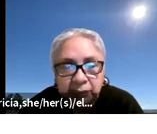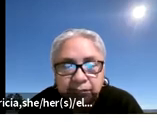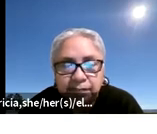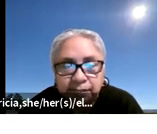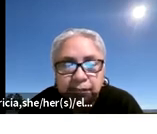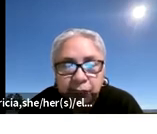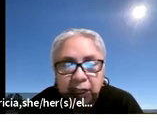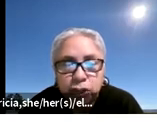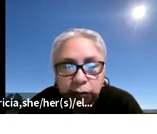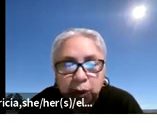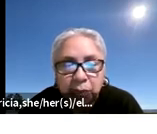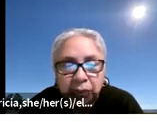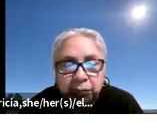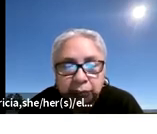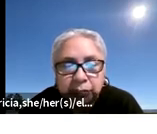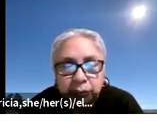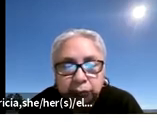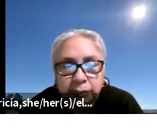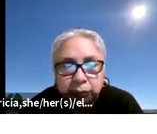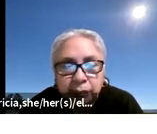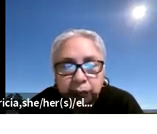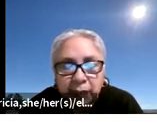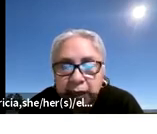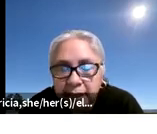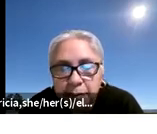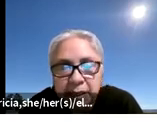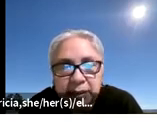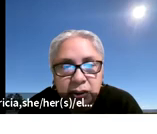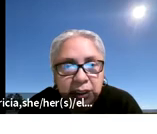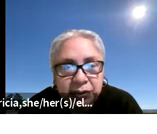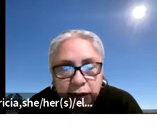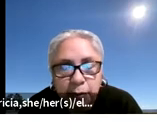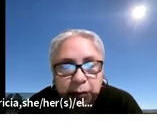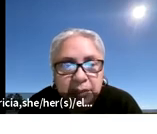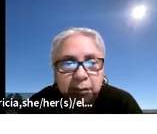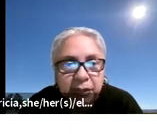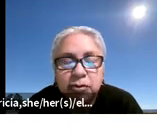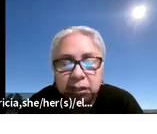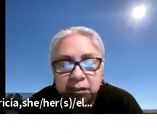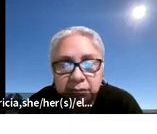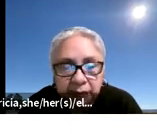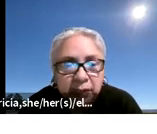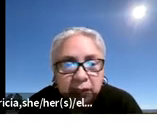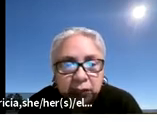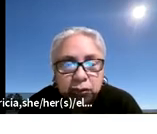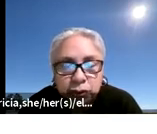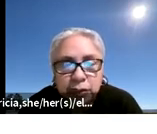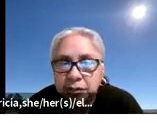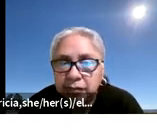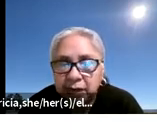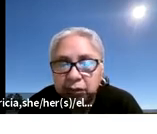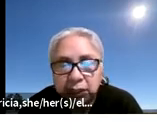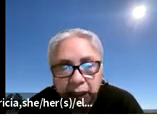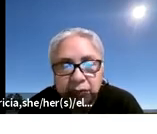yeah, at your growth. And it can be a suggestion or maybe something you give to